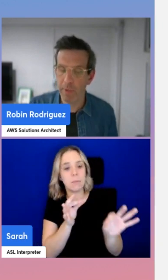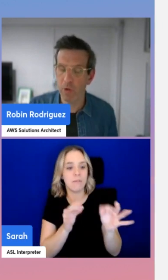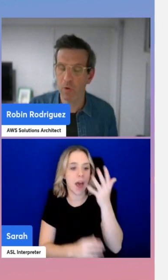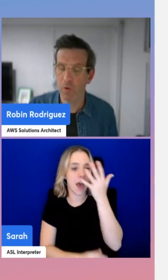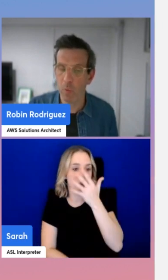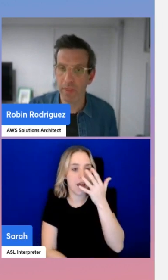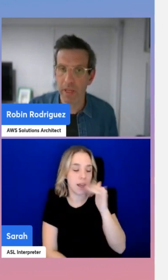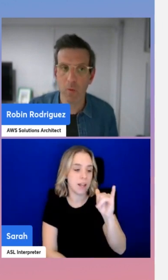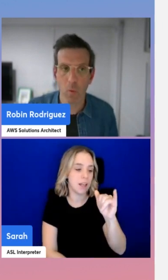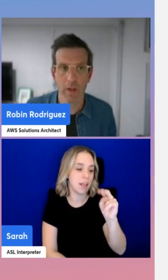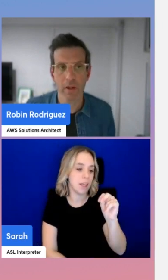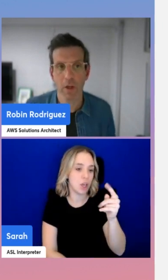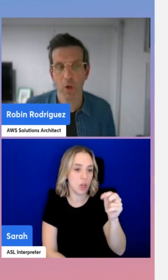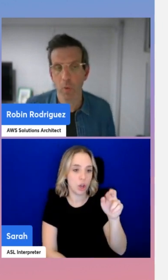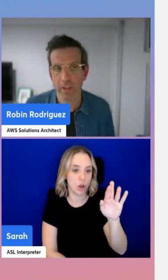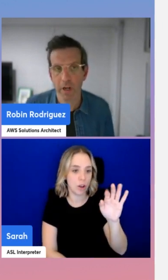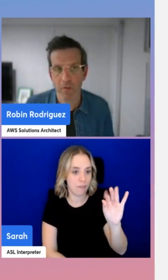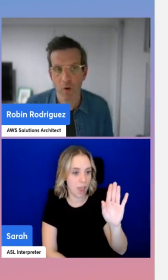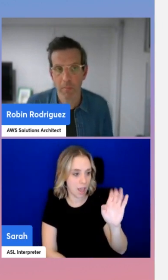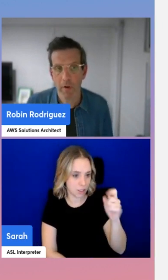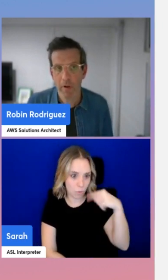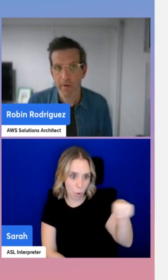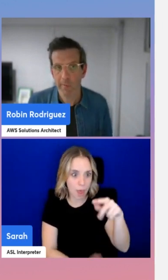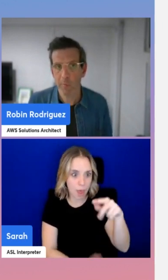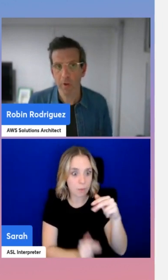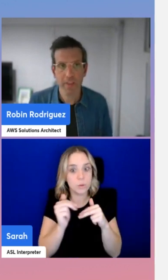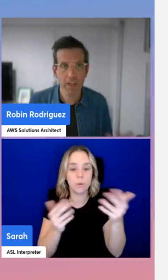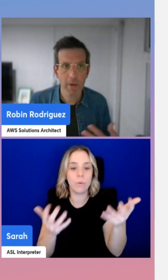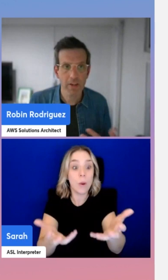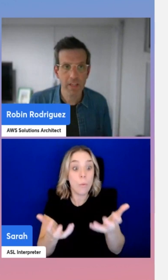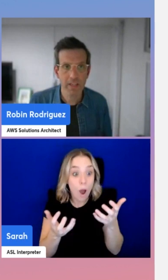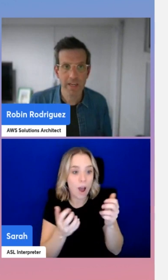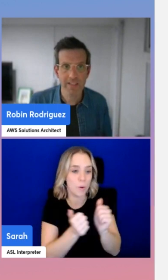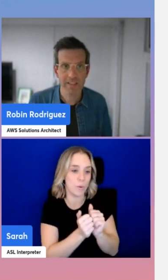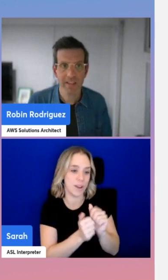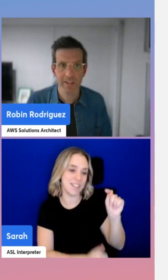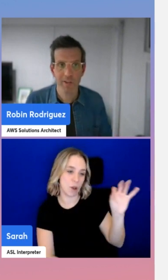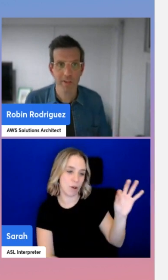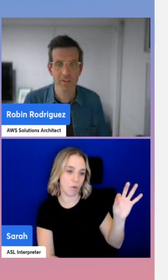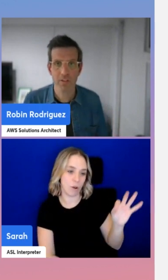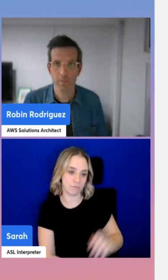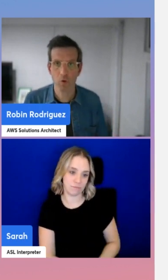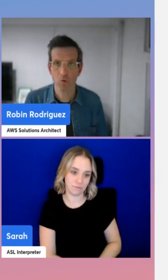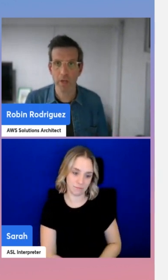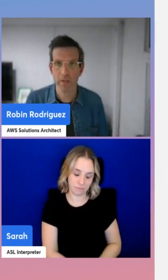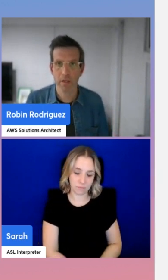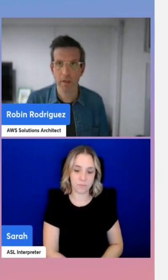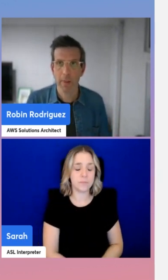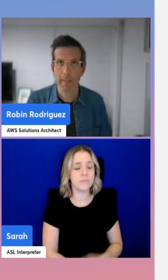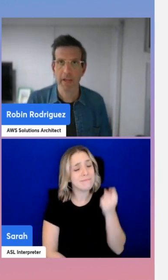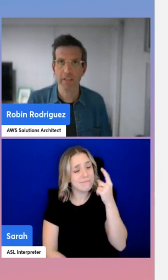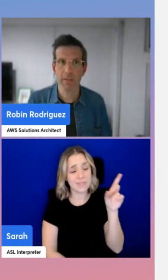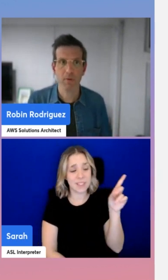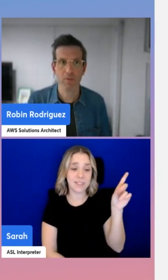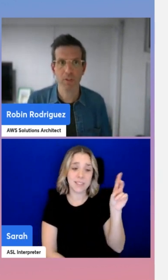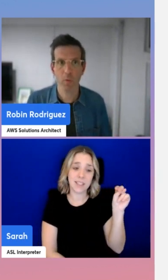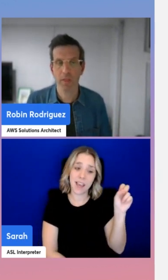to build what they want with Terraform. When you think about DNS, there's some great